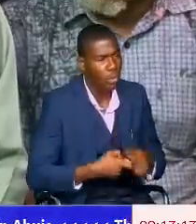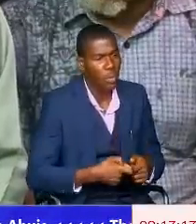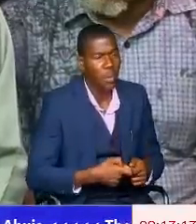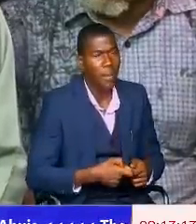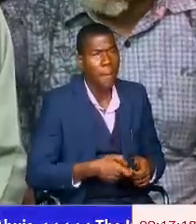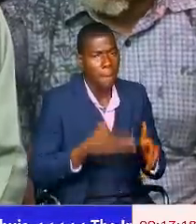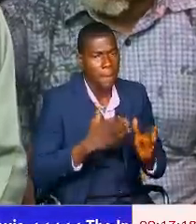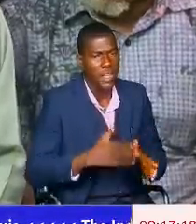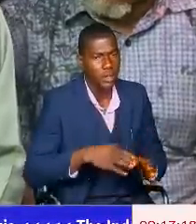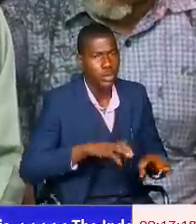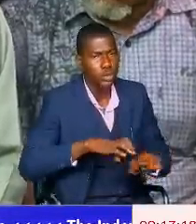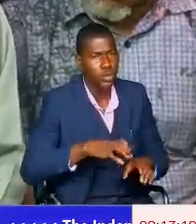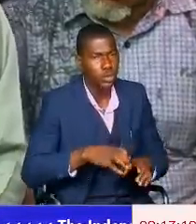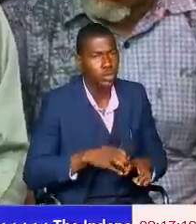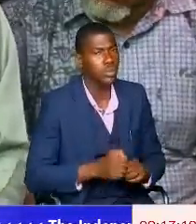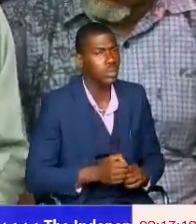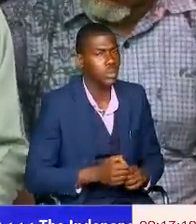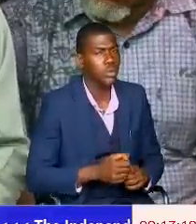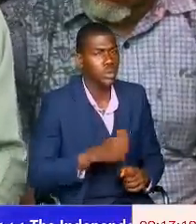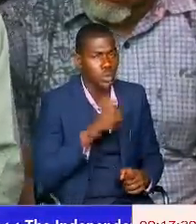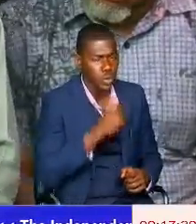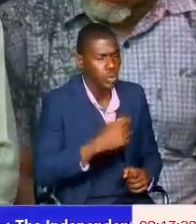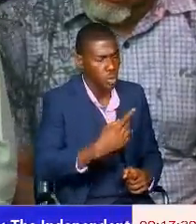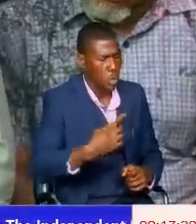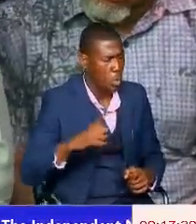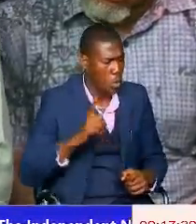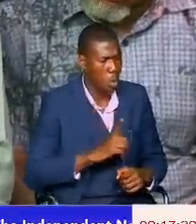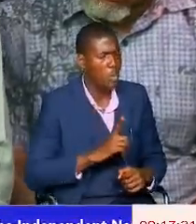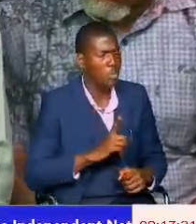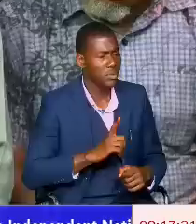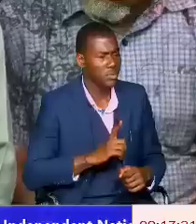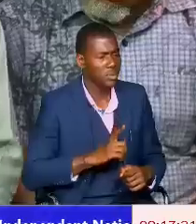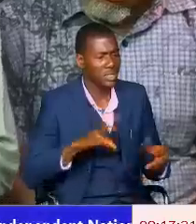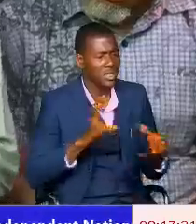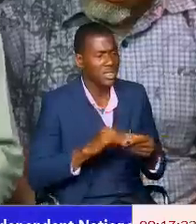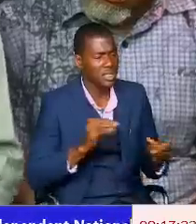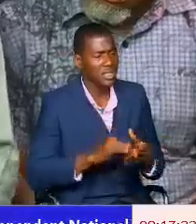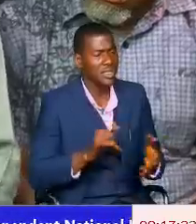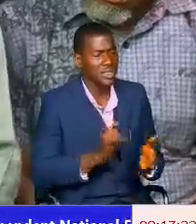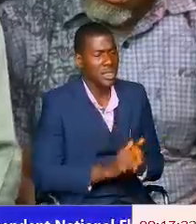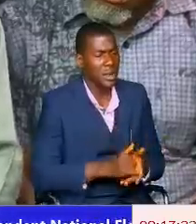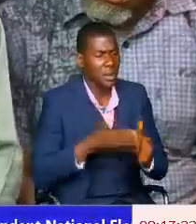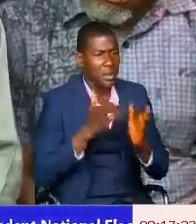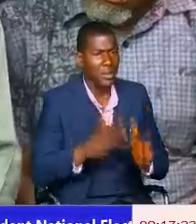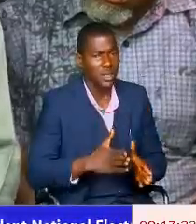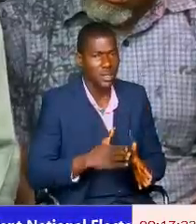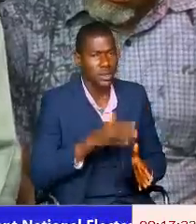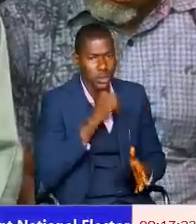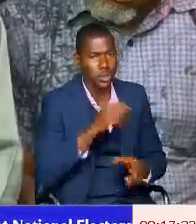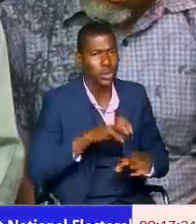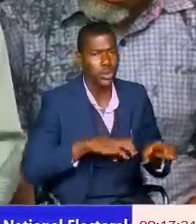them. No come public talks and nobody they handle your matter. You are a police officer.